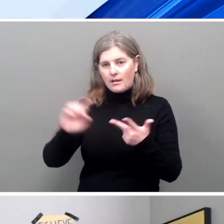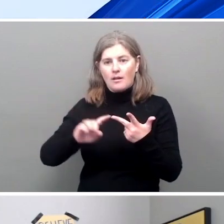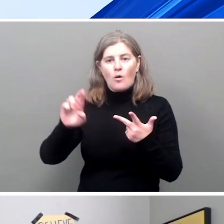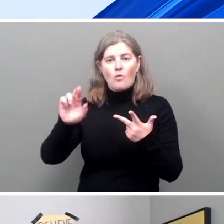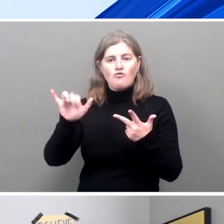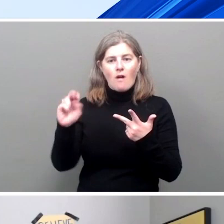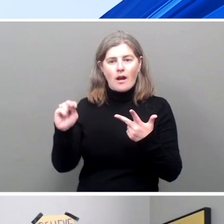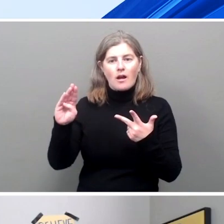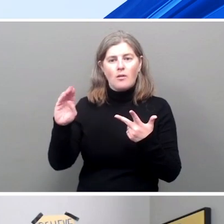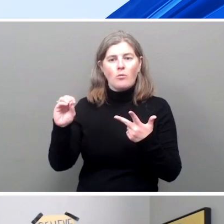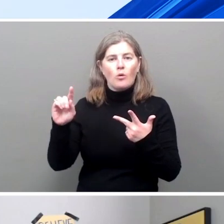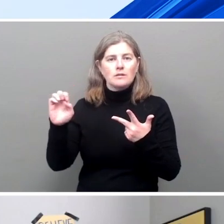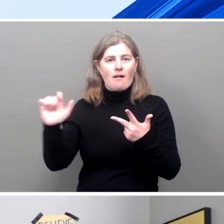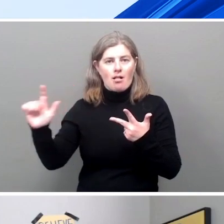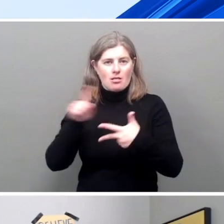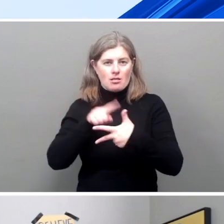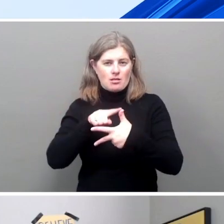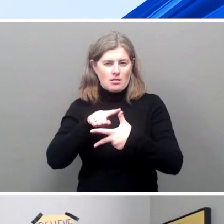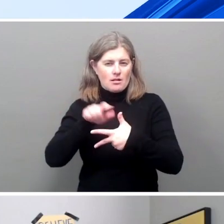you are unmuted.